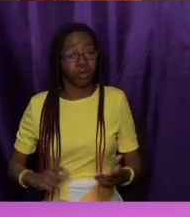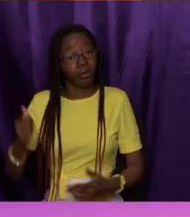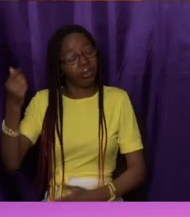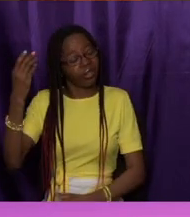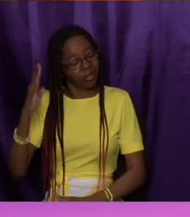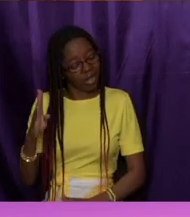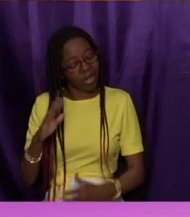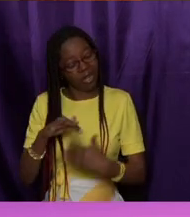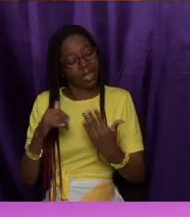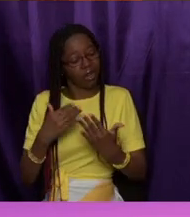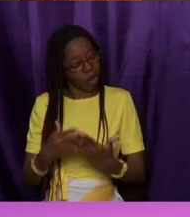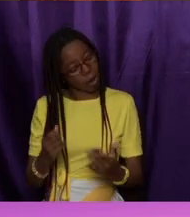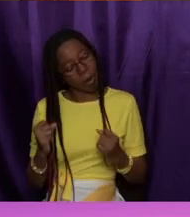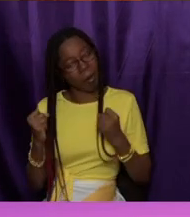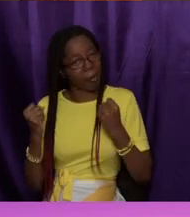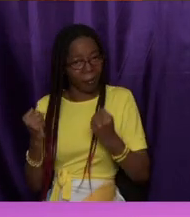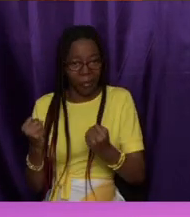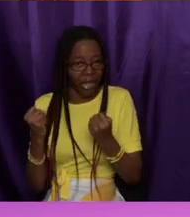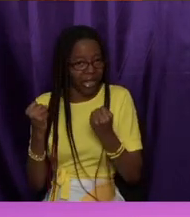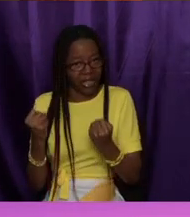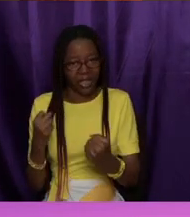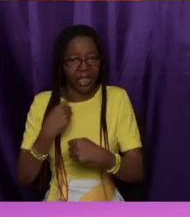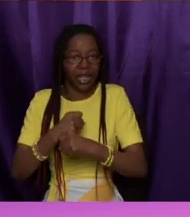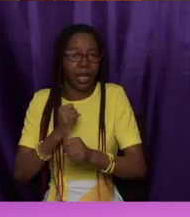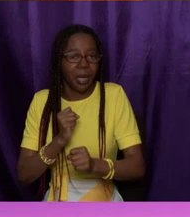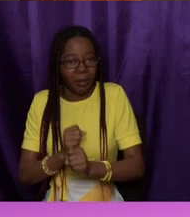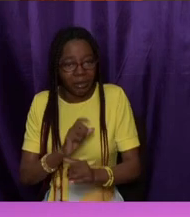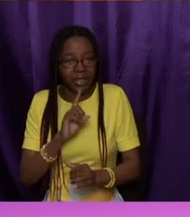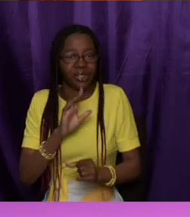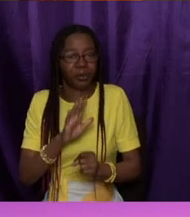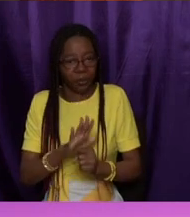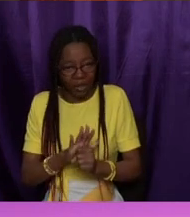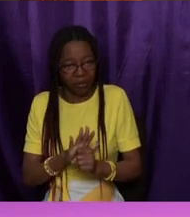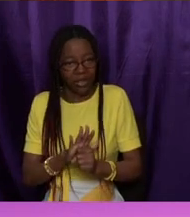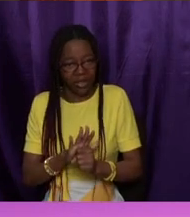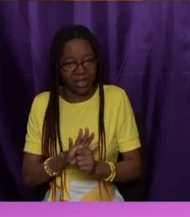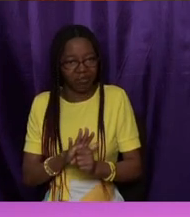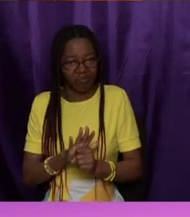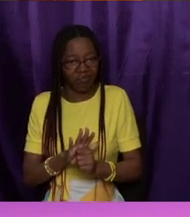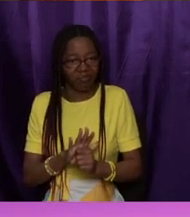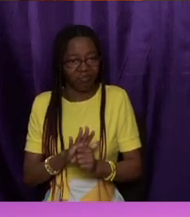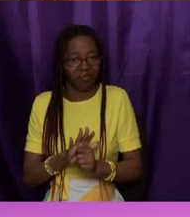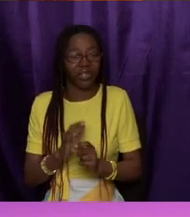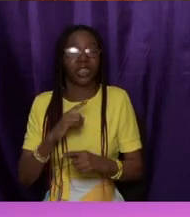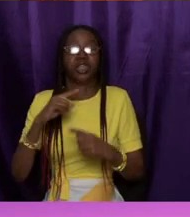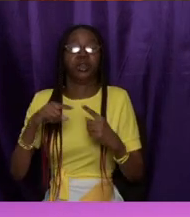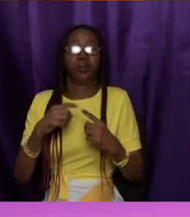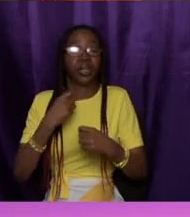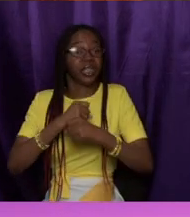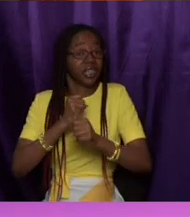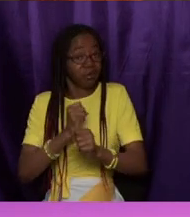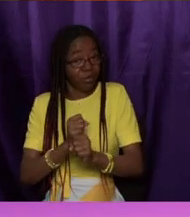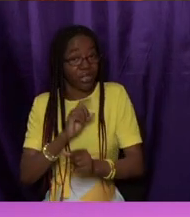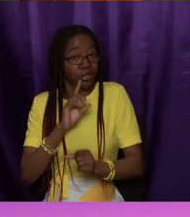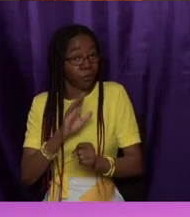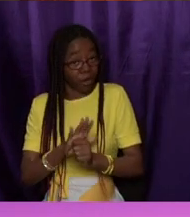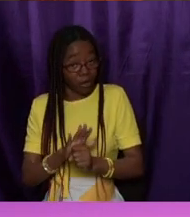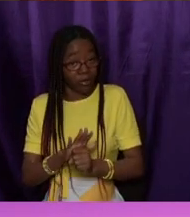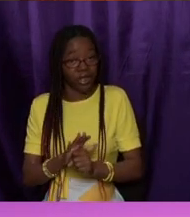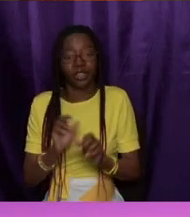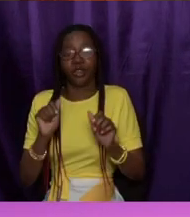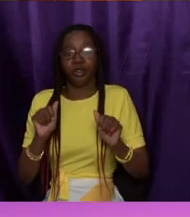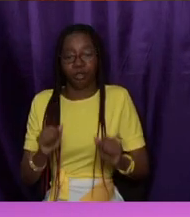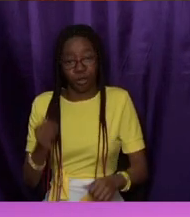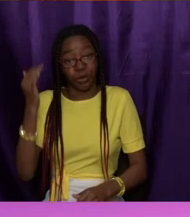God Almighty makes a promise, when he makes a promise, you can